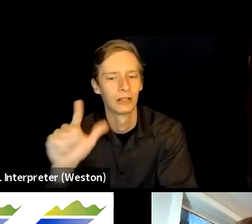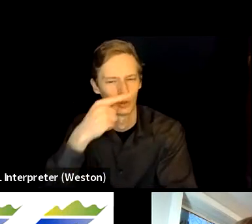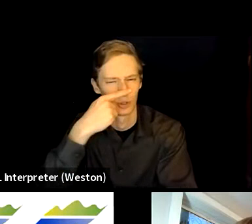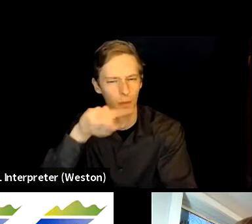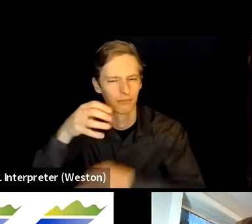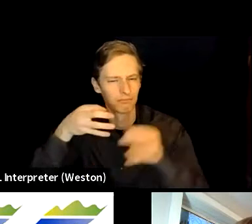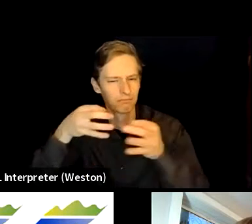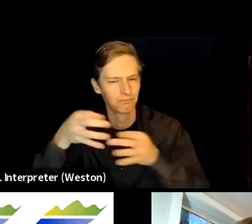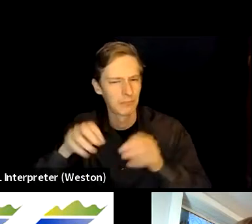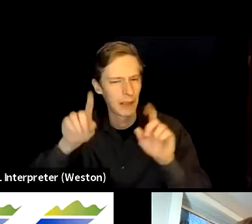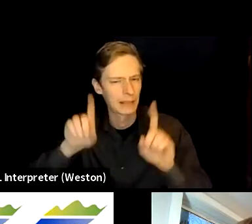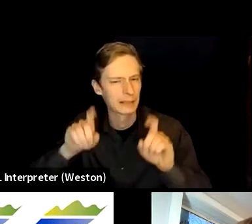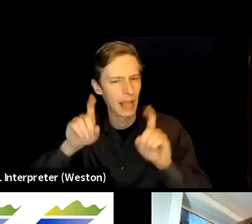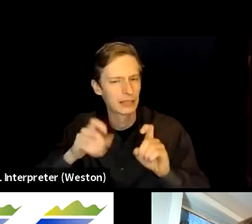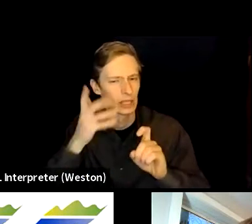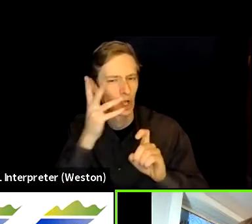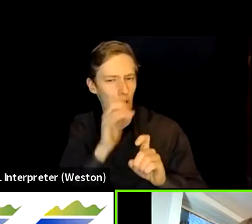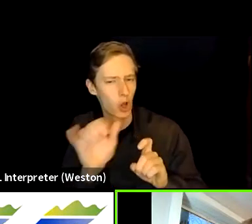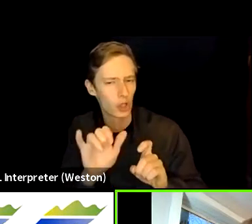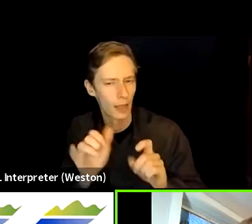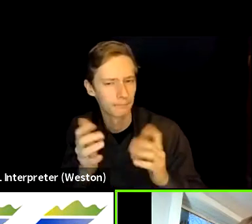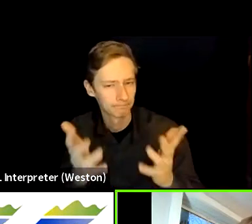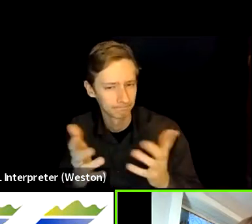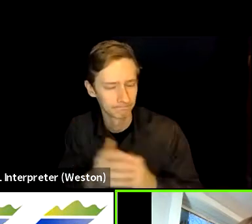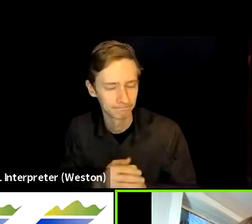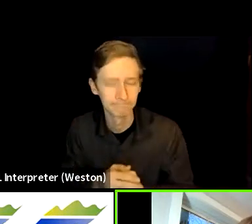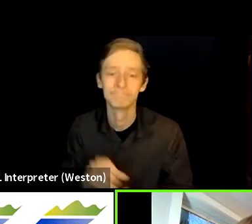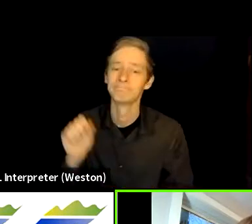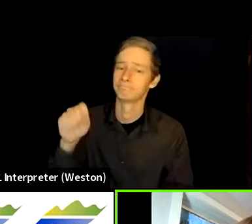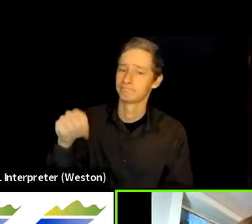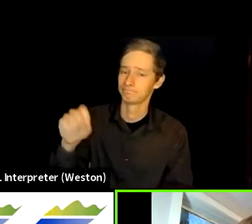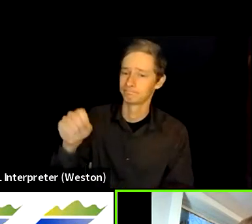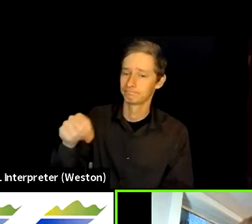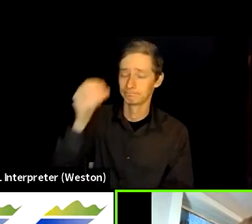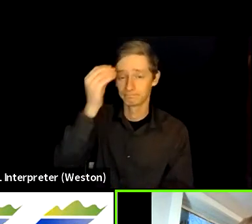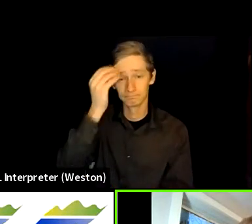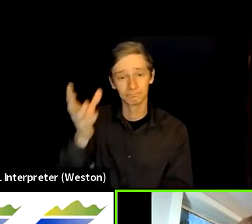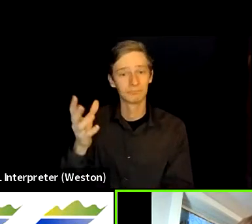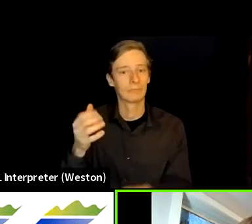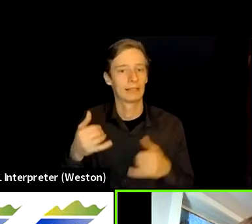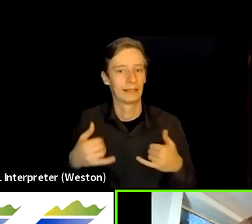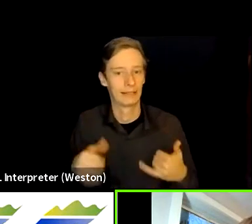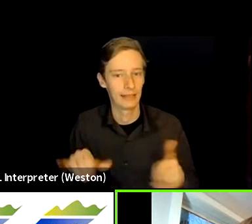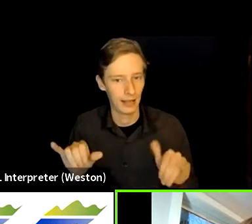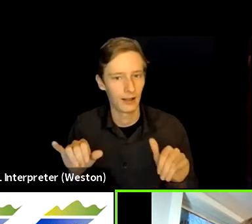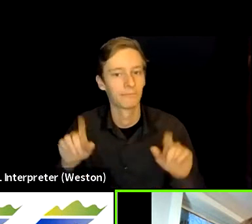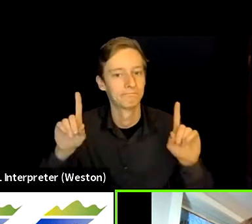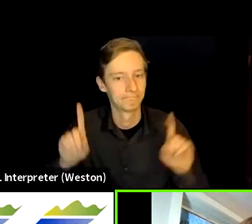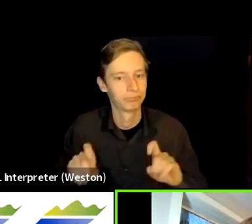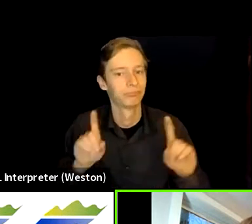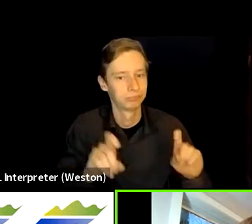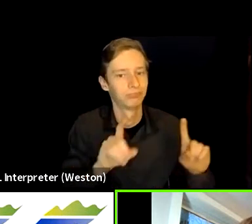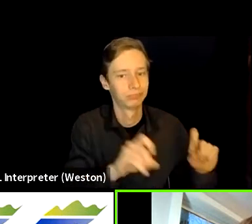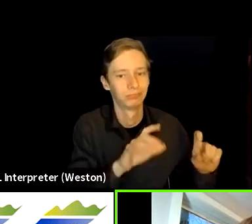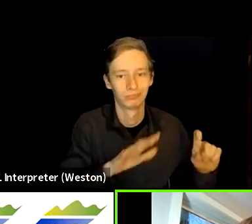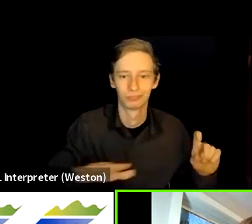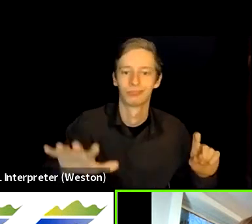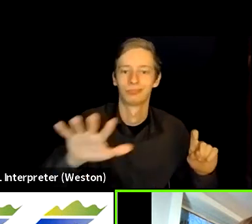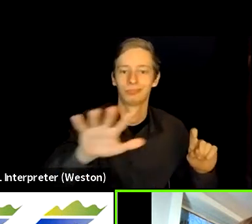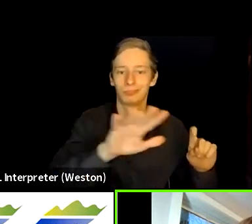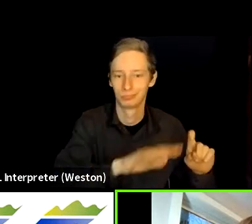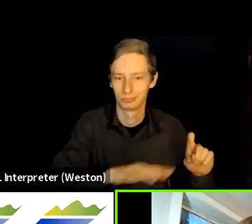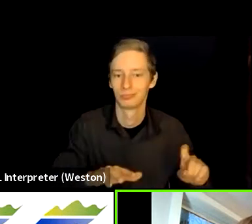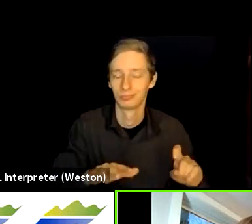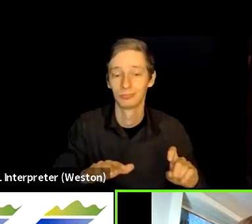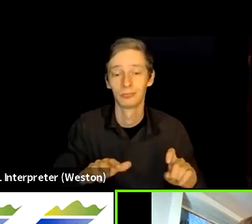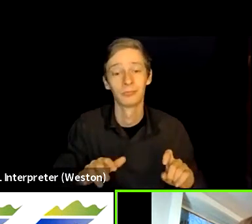these days in the region? So yeah, we are definitely still testing in the region because so much of our effort